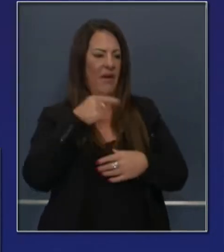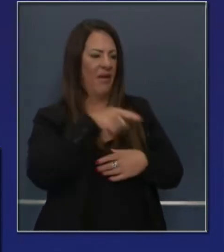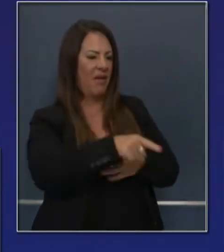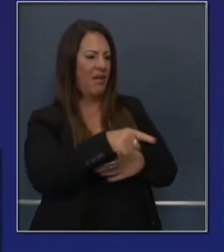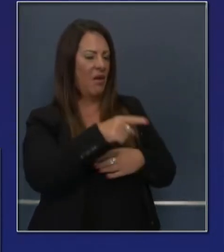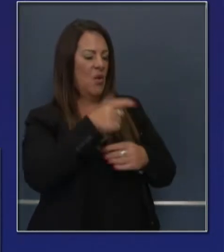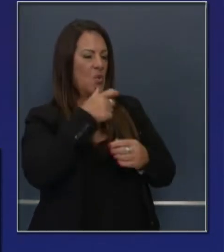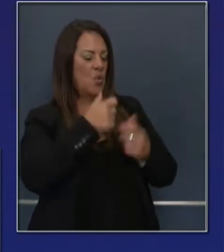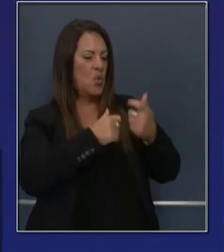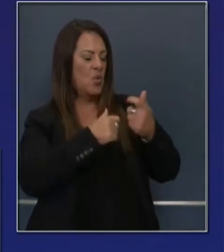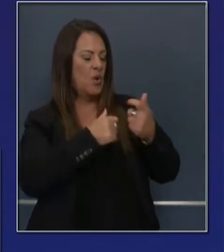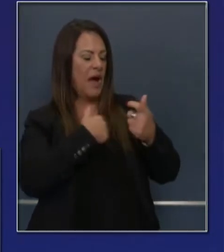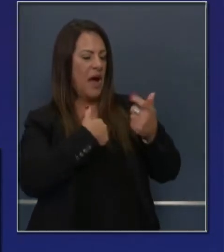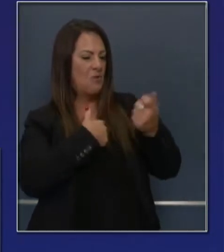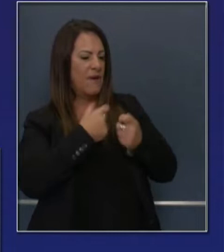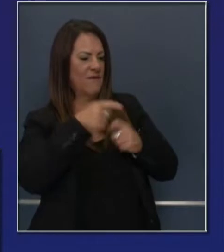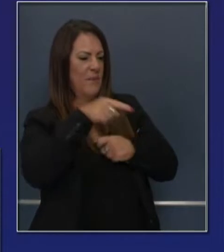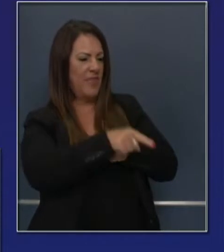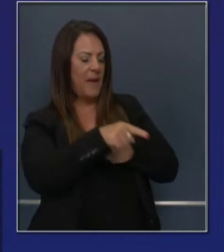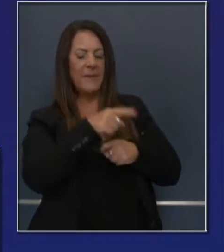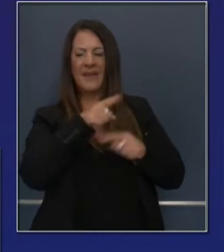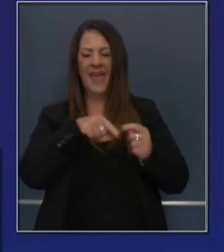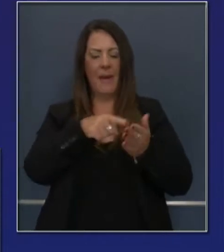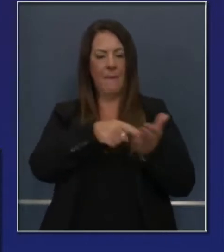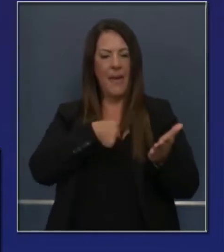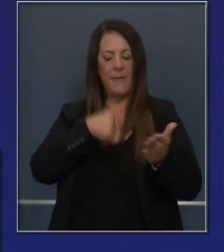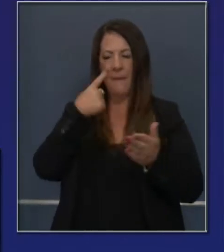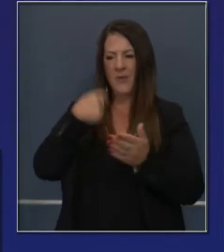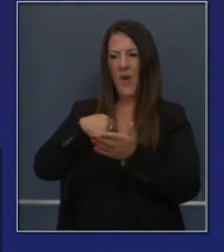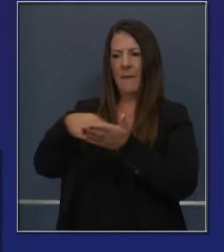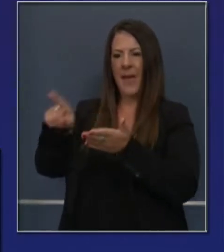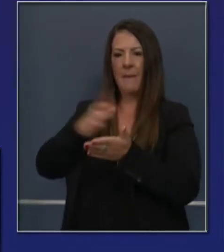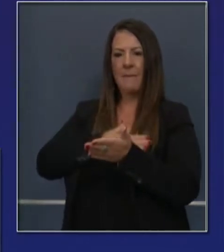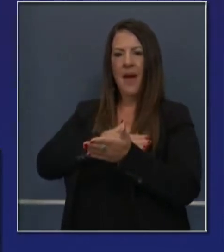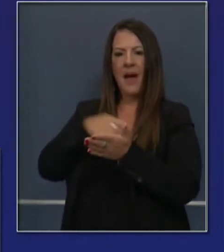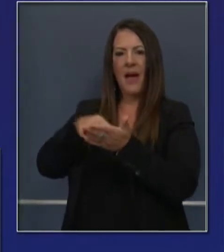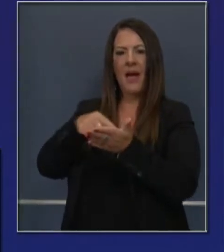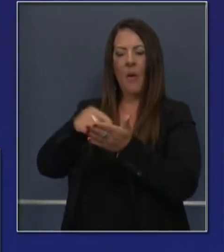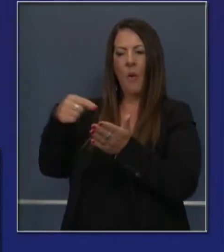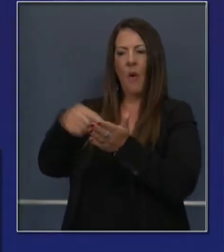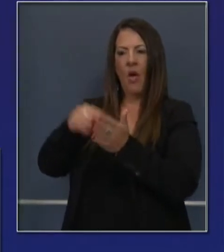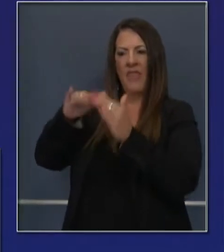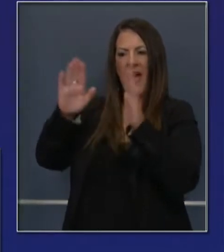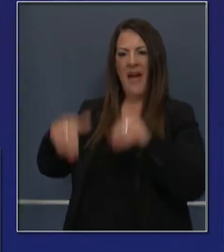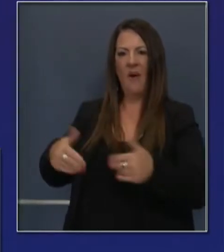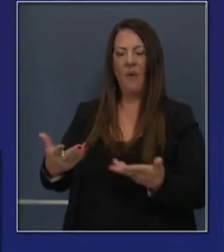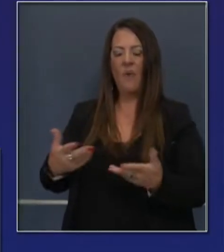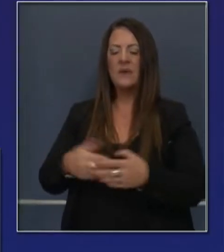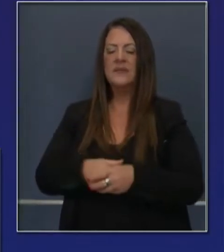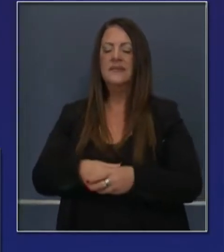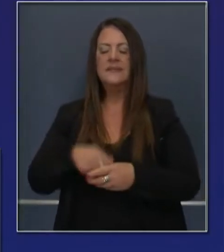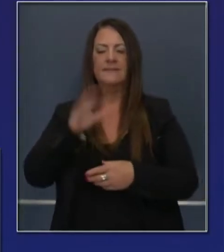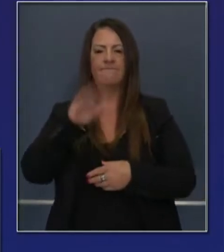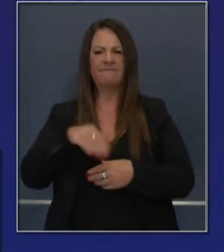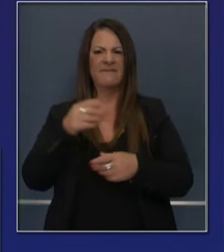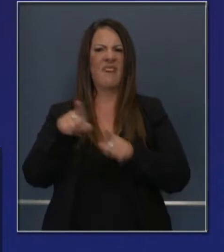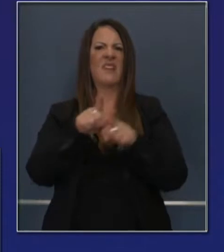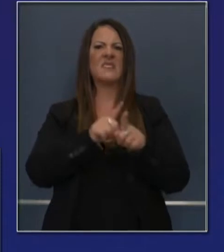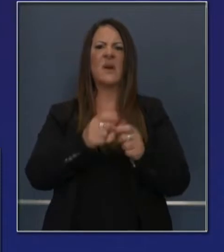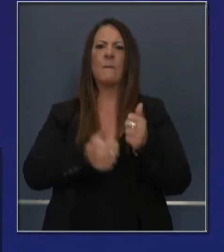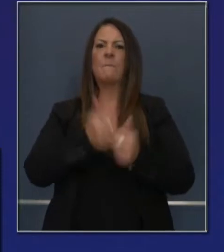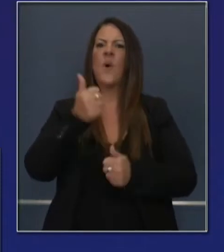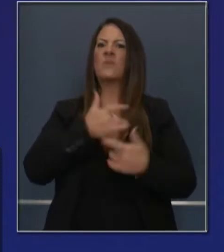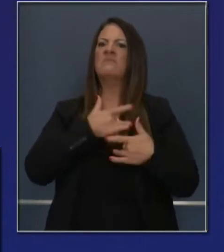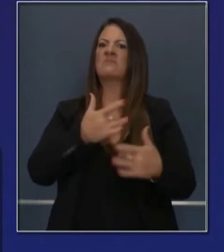payments. And you can see just from this chart, the impact is disproportionate on our diverse communities, the